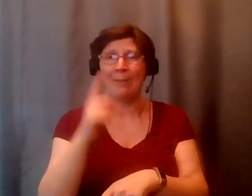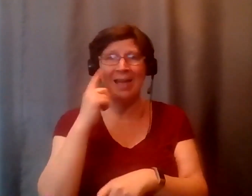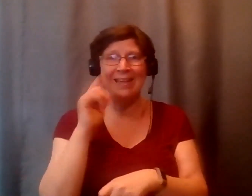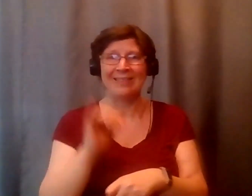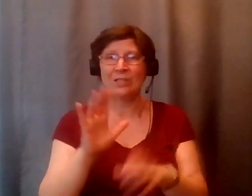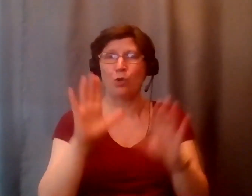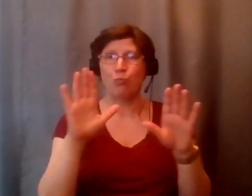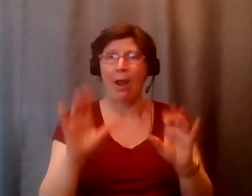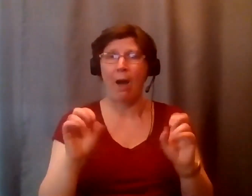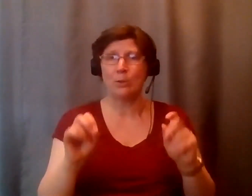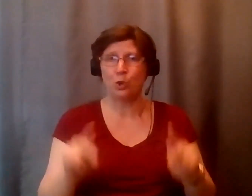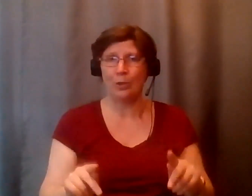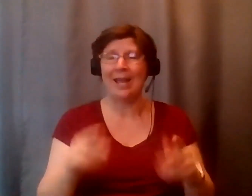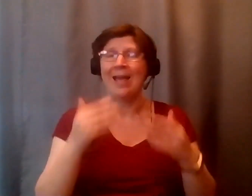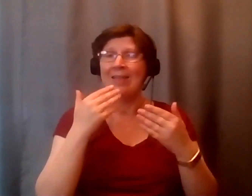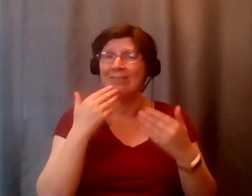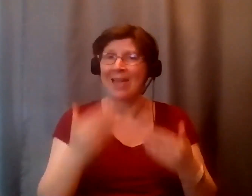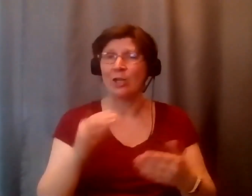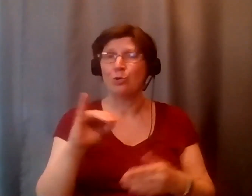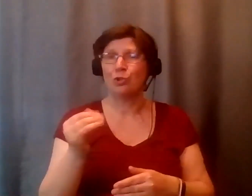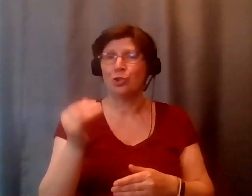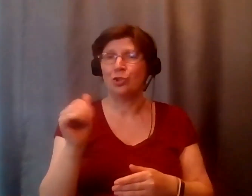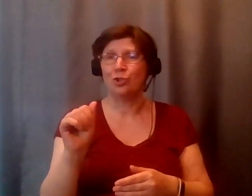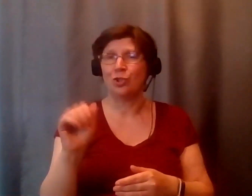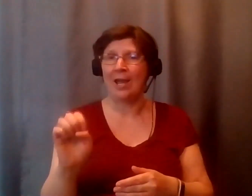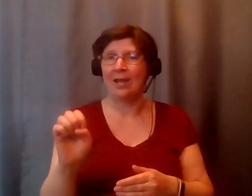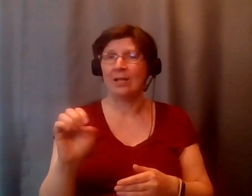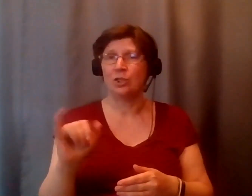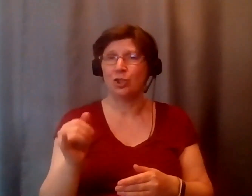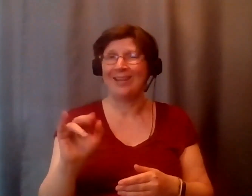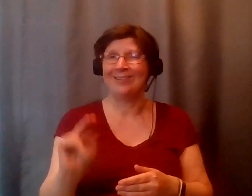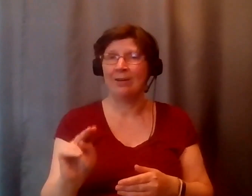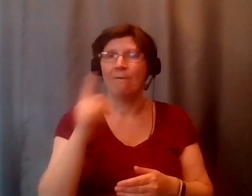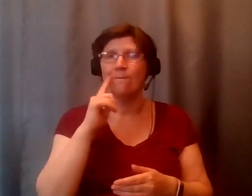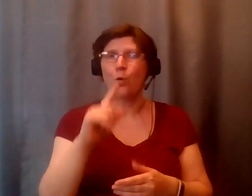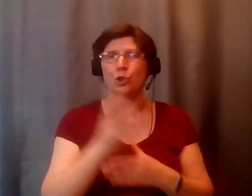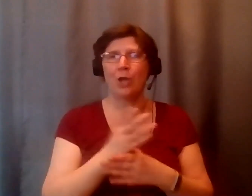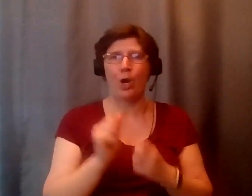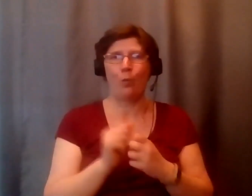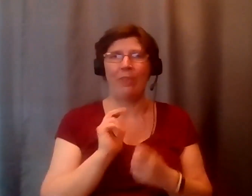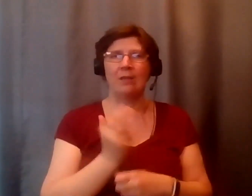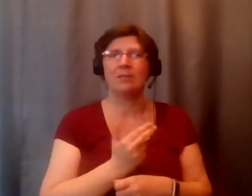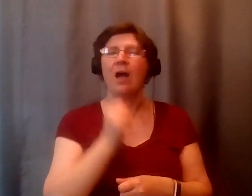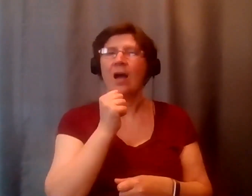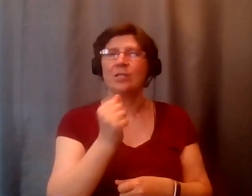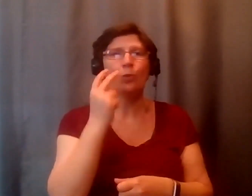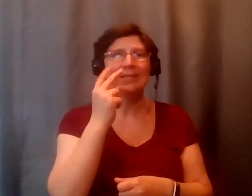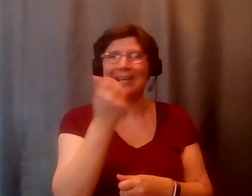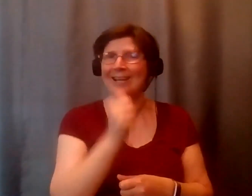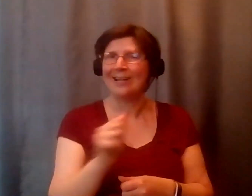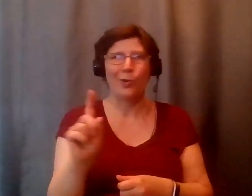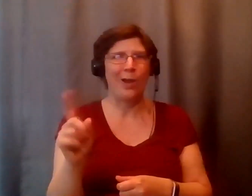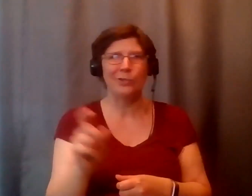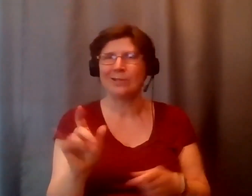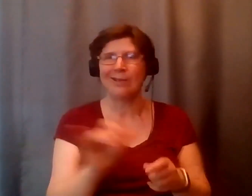so much for sharing that with you. Sharing that with the rest of us. I don't see any questions like in